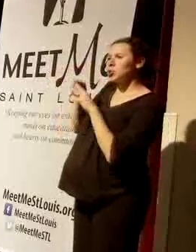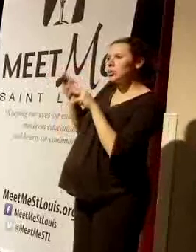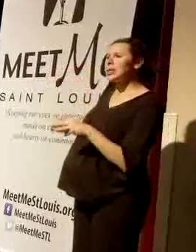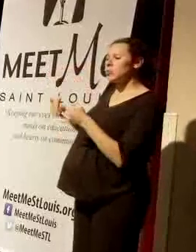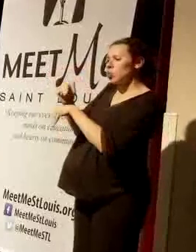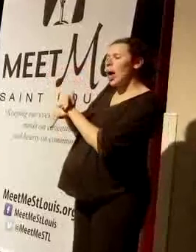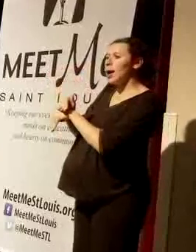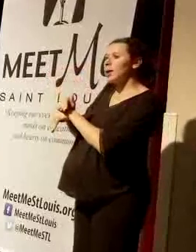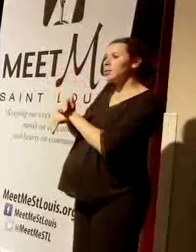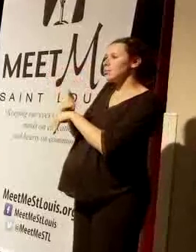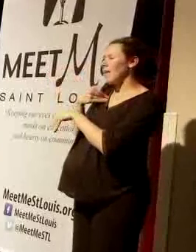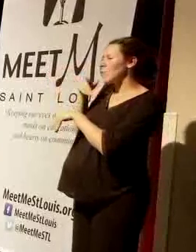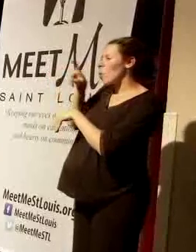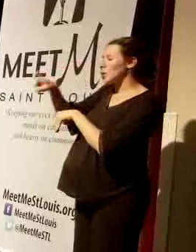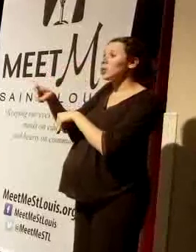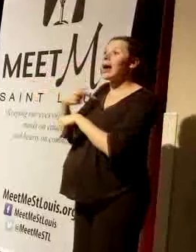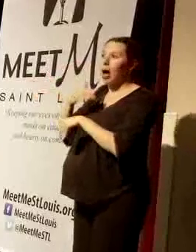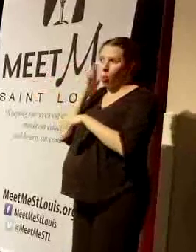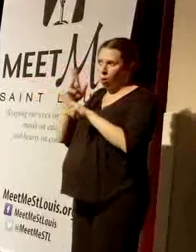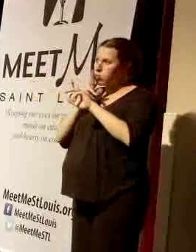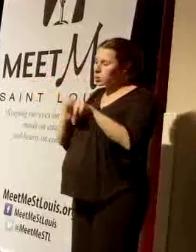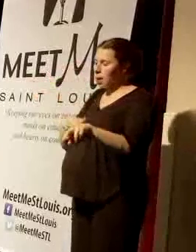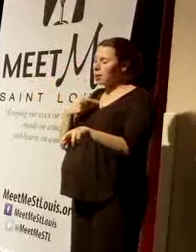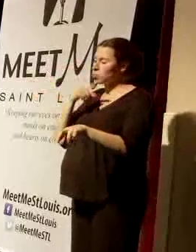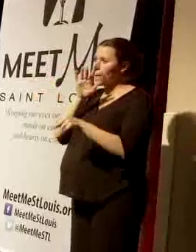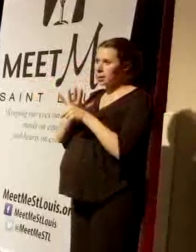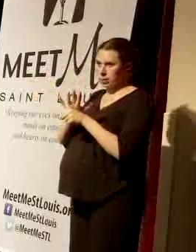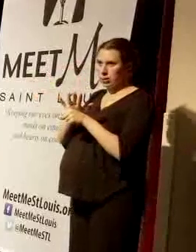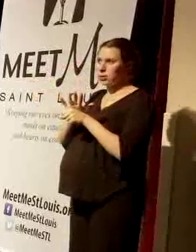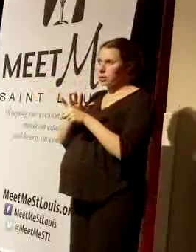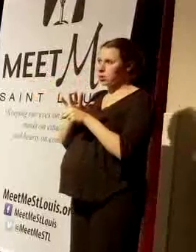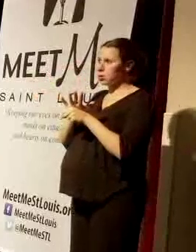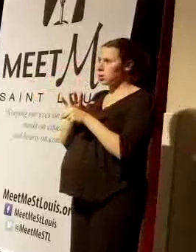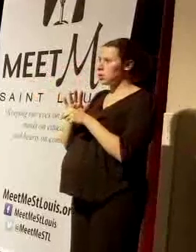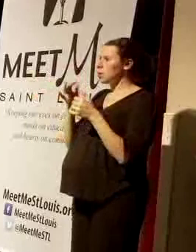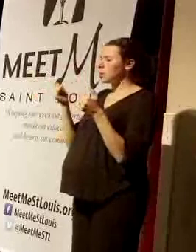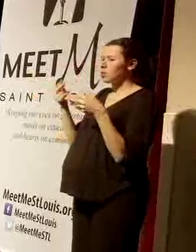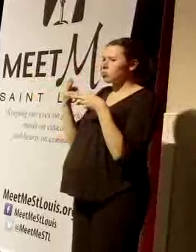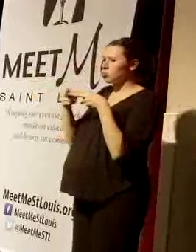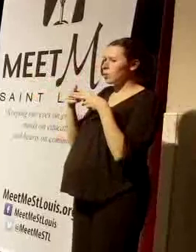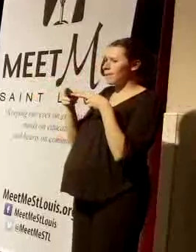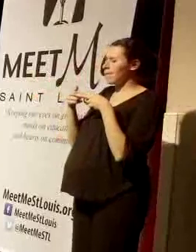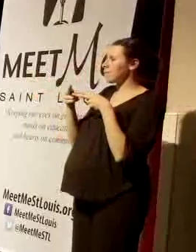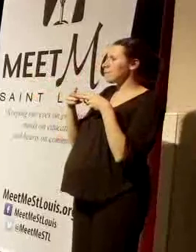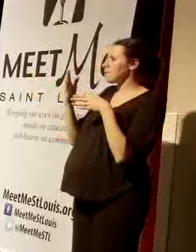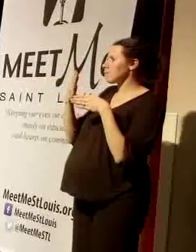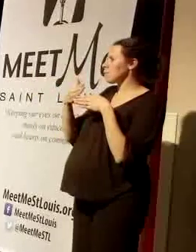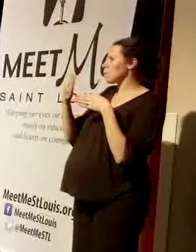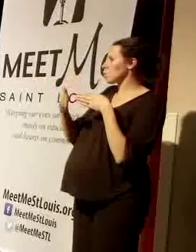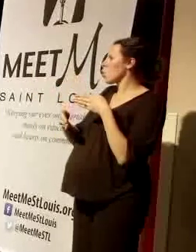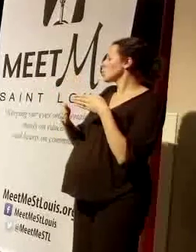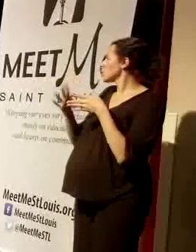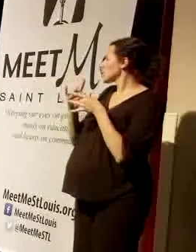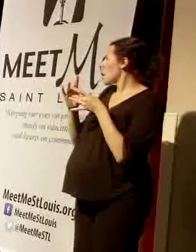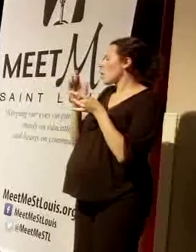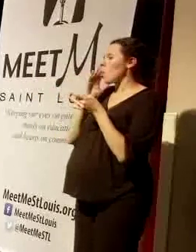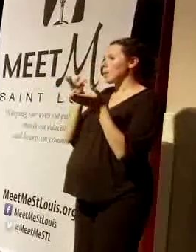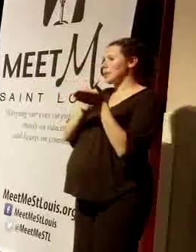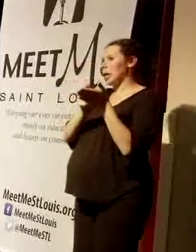will respond to you on Twitter. You have my word on that. Let's just do very brief closing comments, and I'm going to be signing books somewhere.